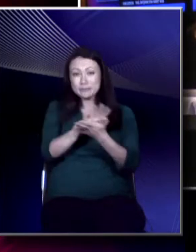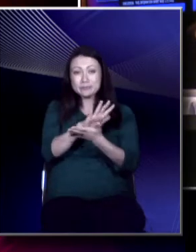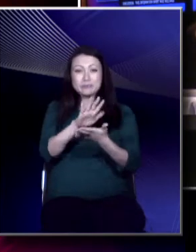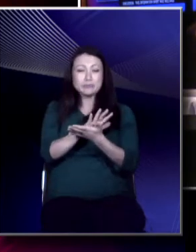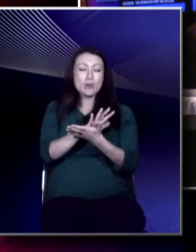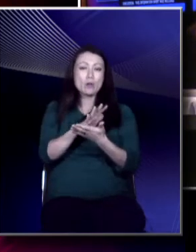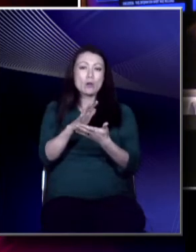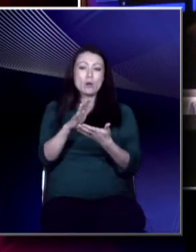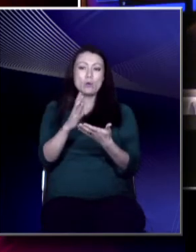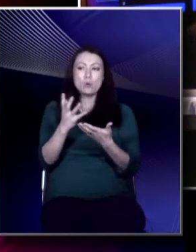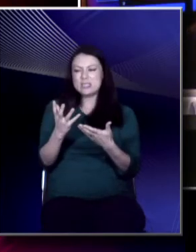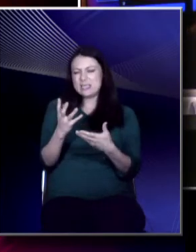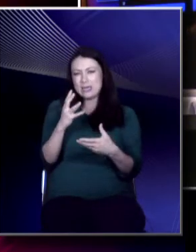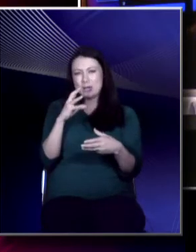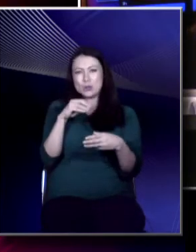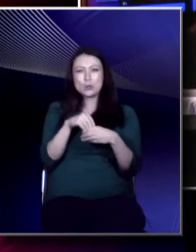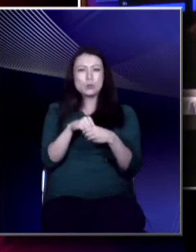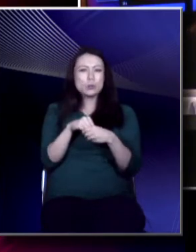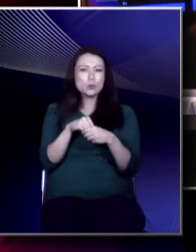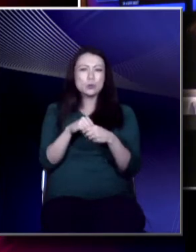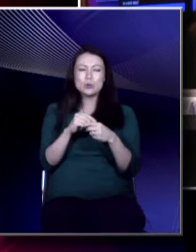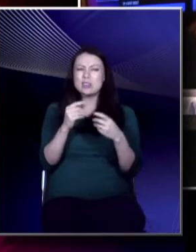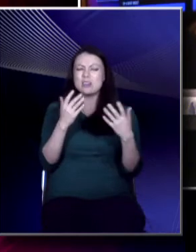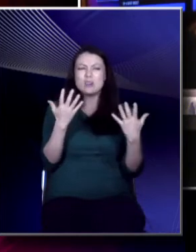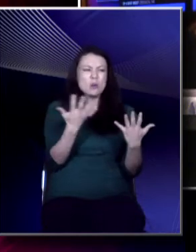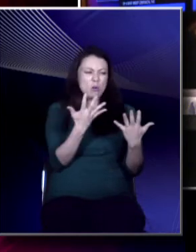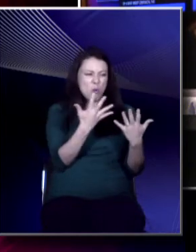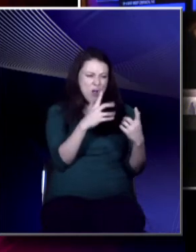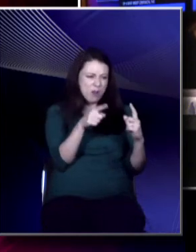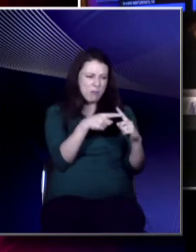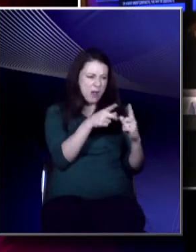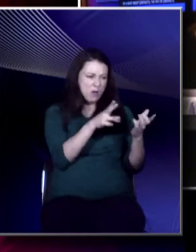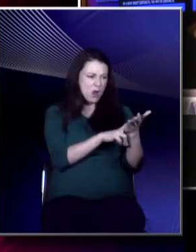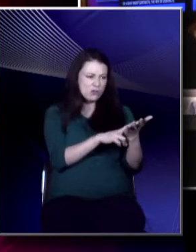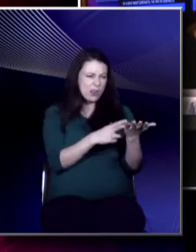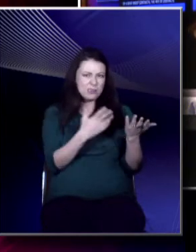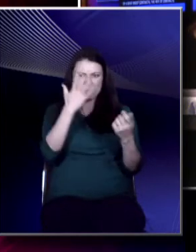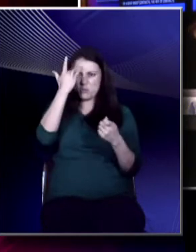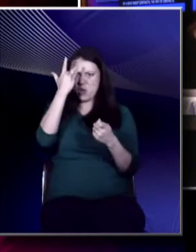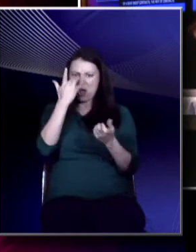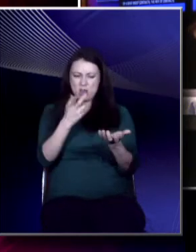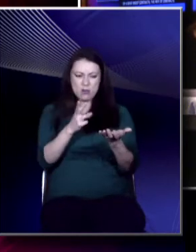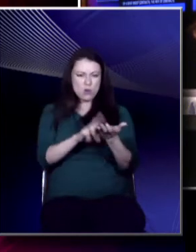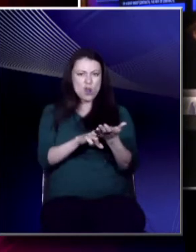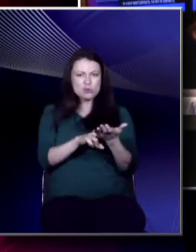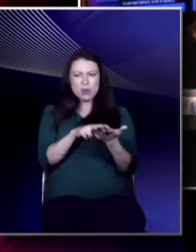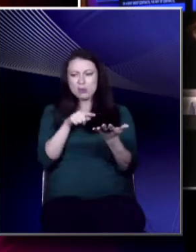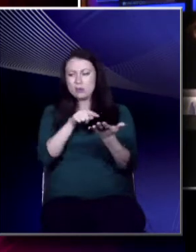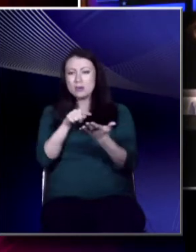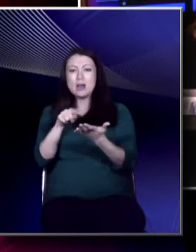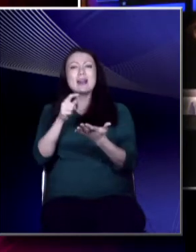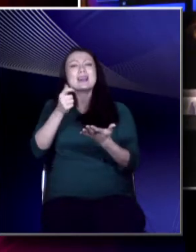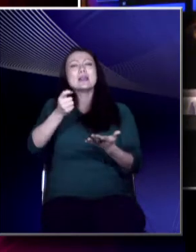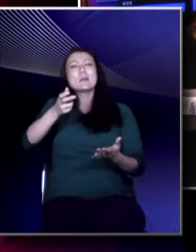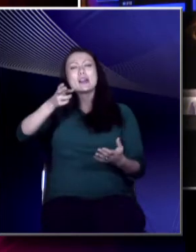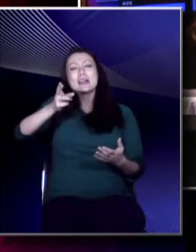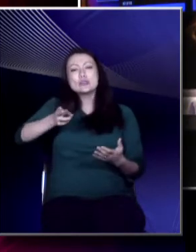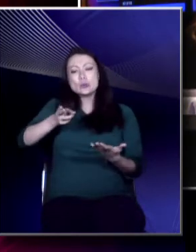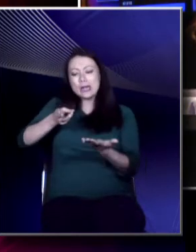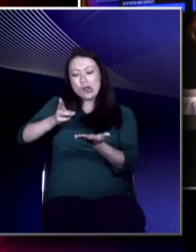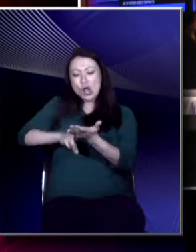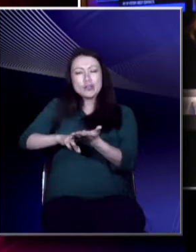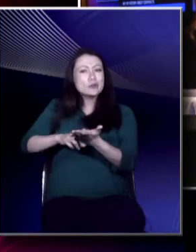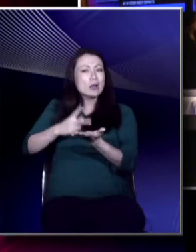a what about contracts, the why of contracts, a little bit of history about